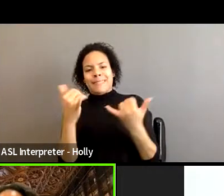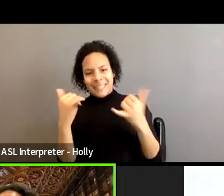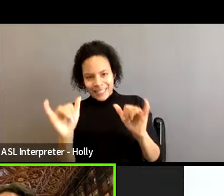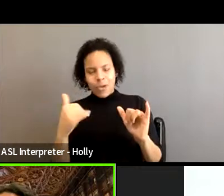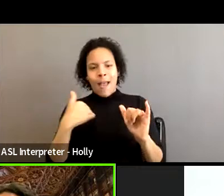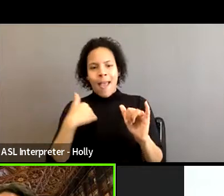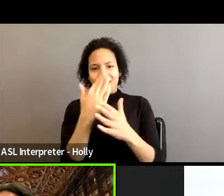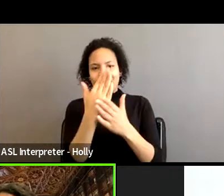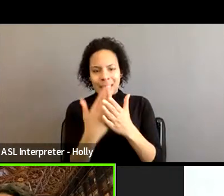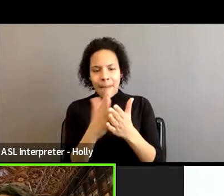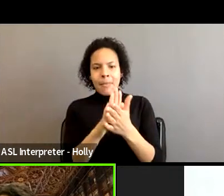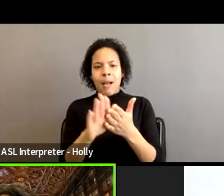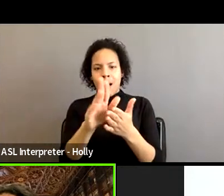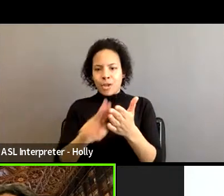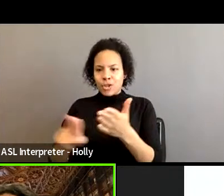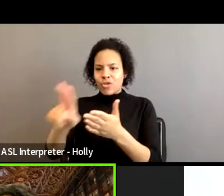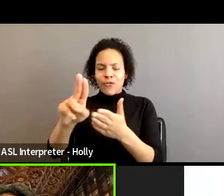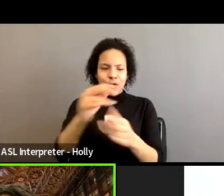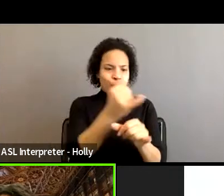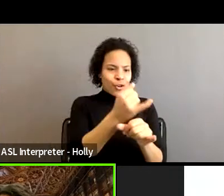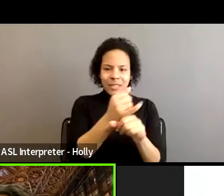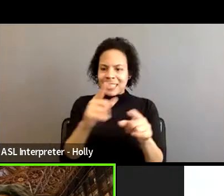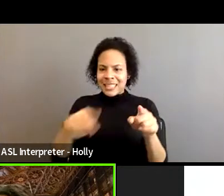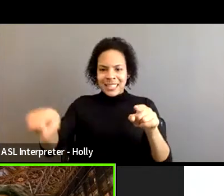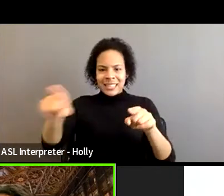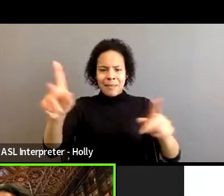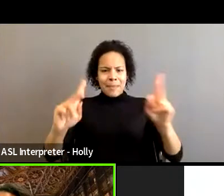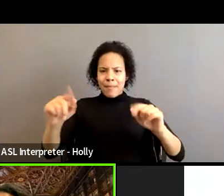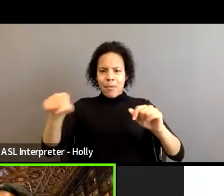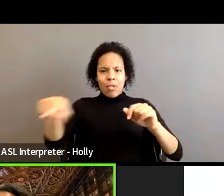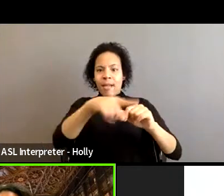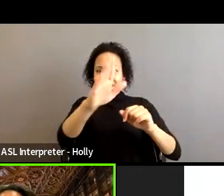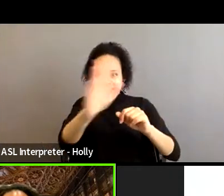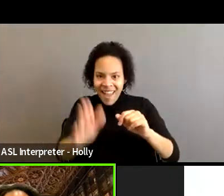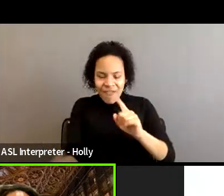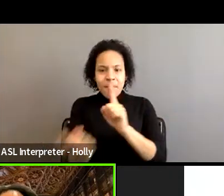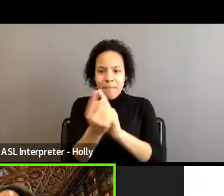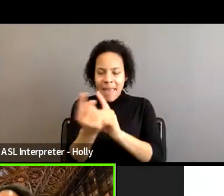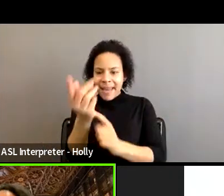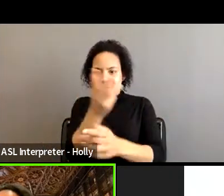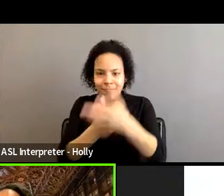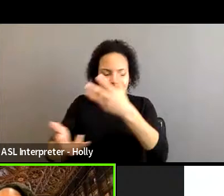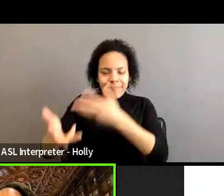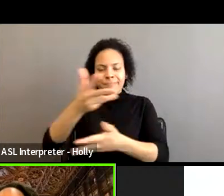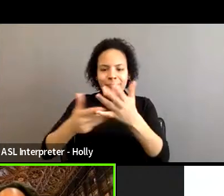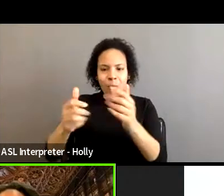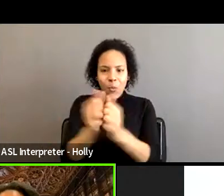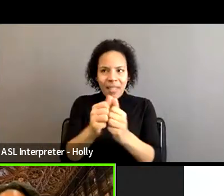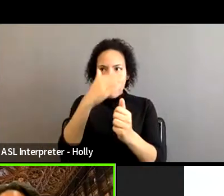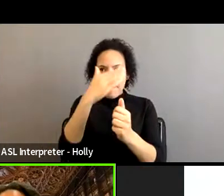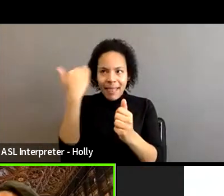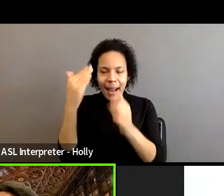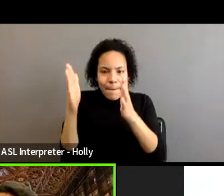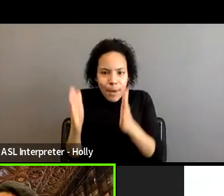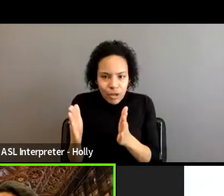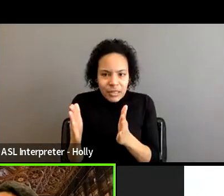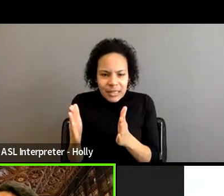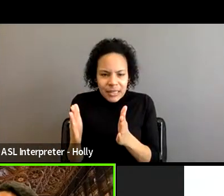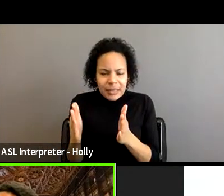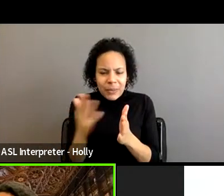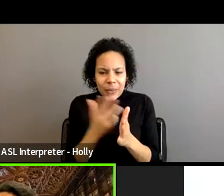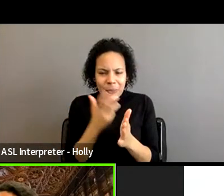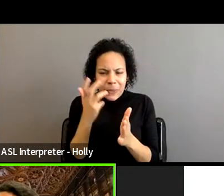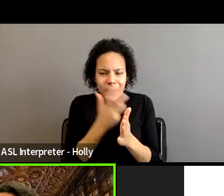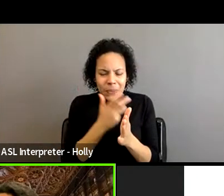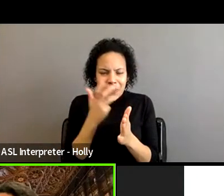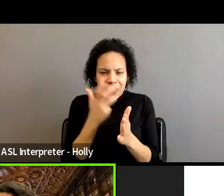folks have never interacted with a Black person. There are still people in the United States of